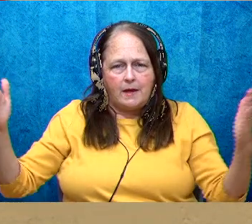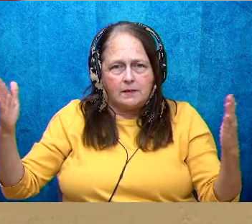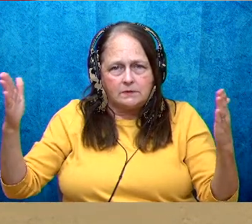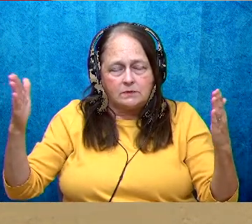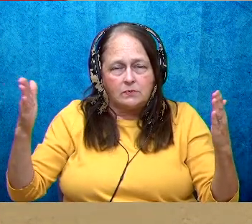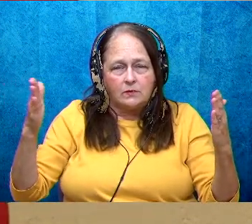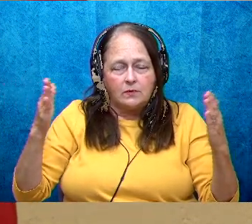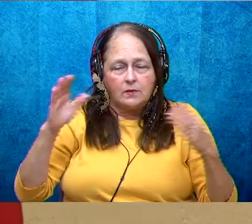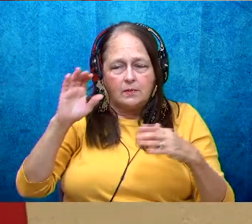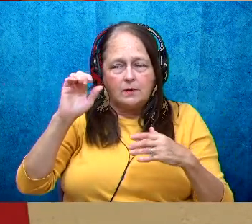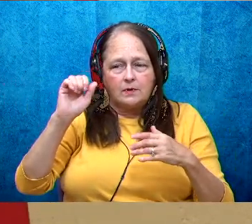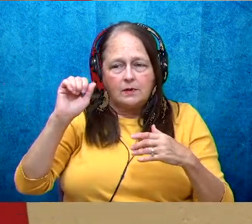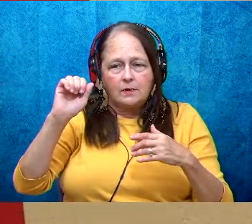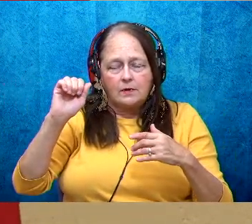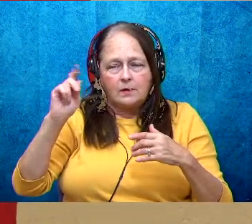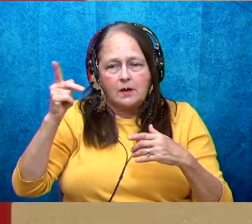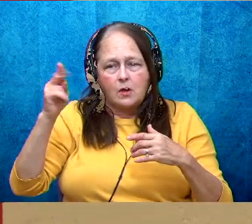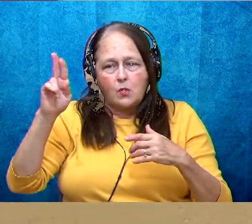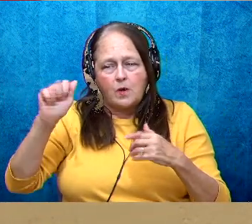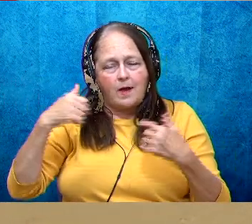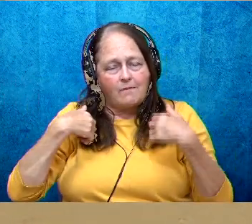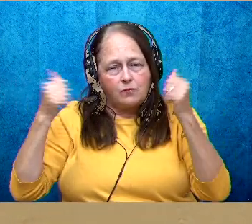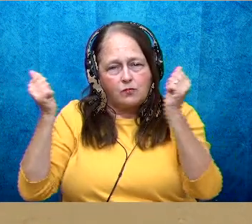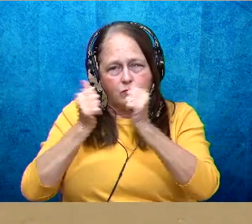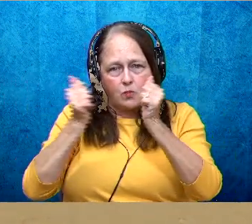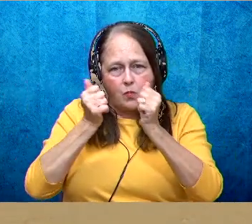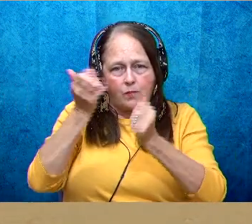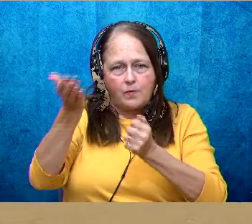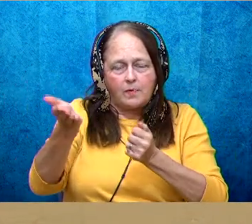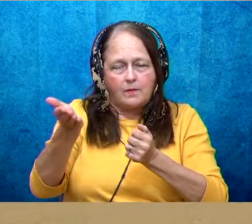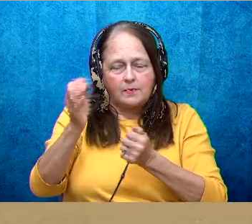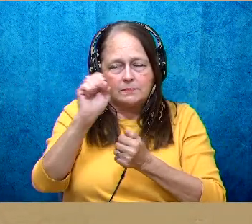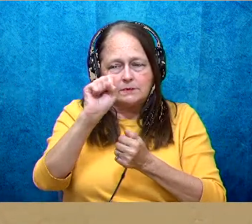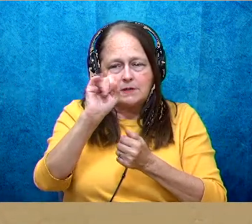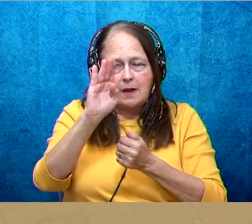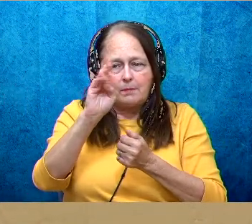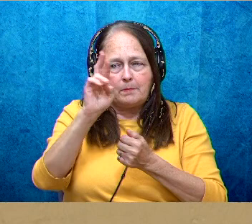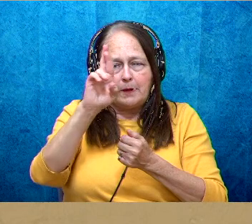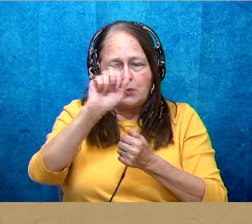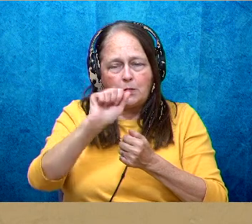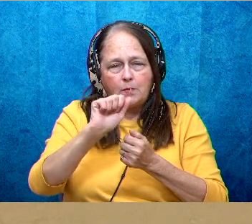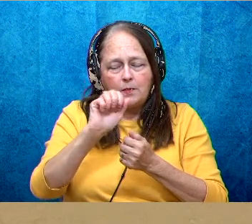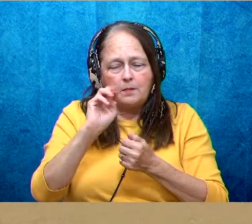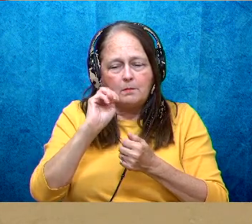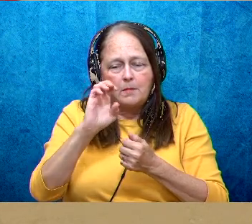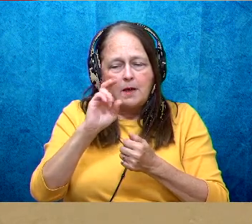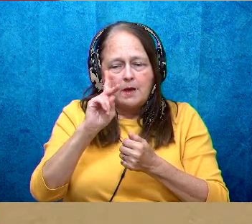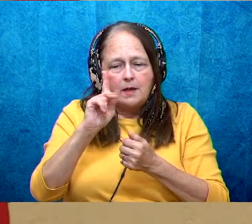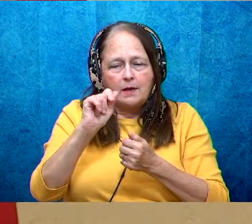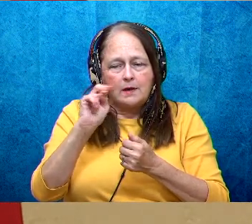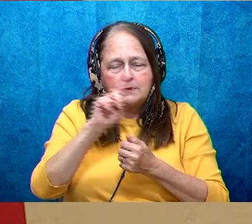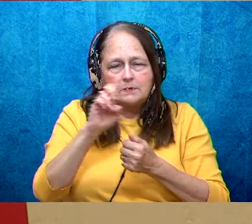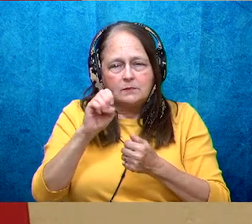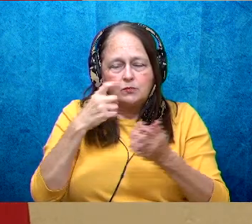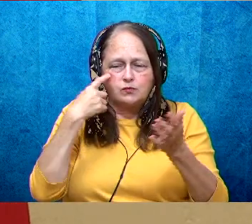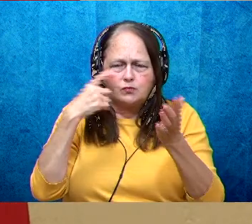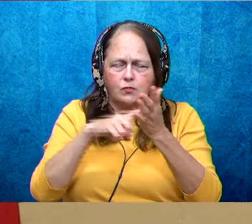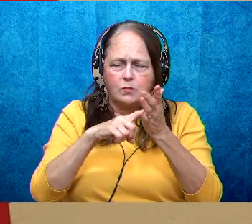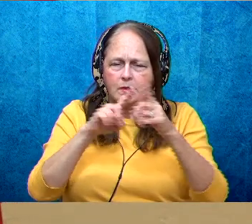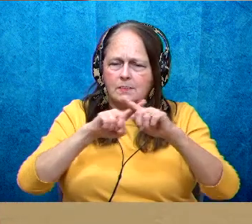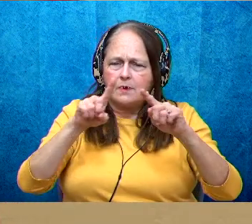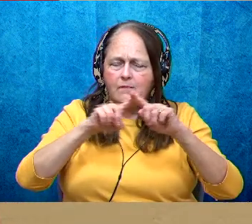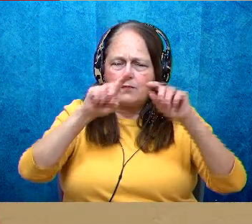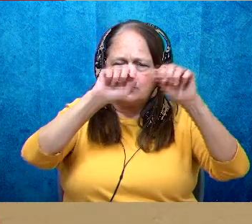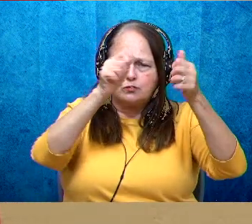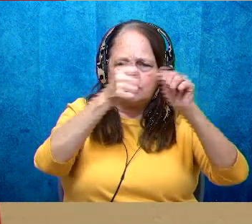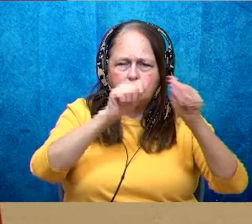Kyra said it's got cold climates and it's got Siberia. Mackenzie noted the unique buildings that take place there,